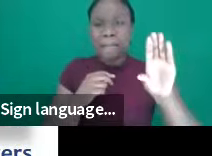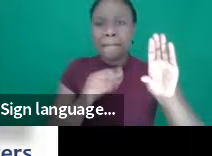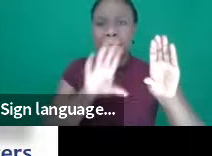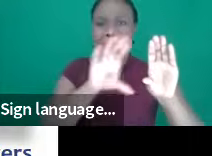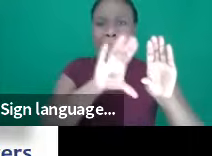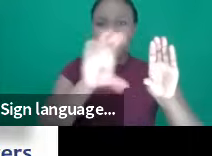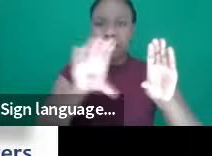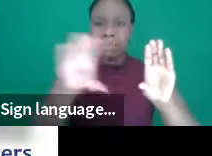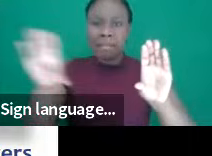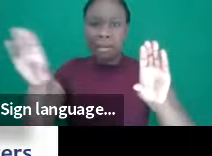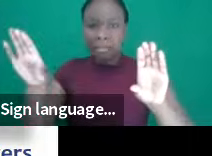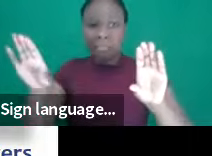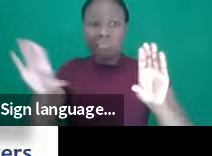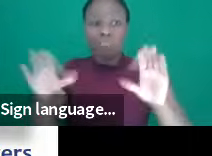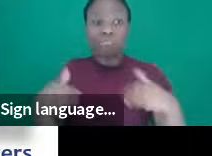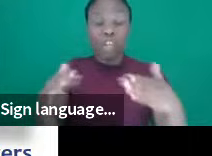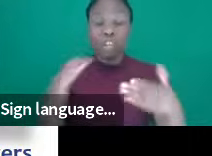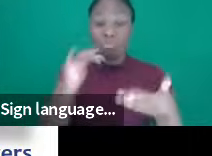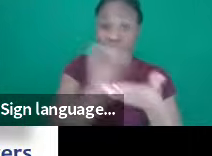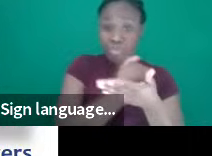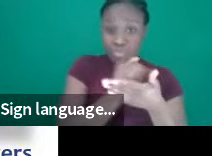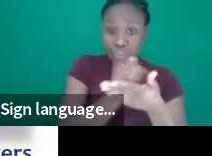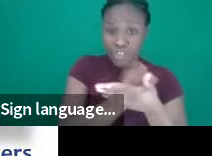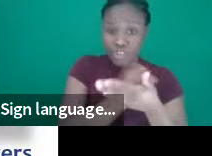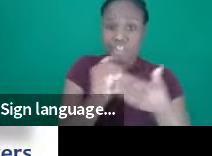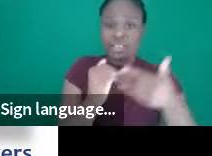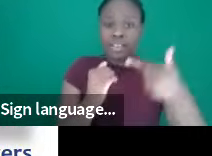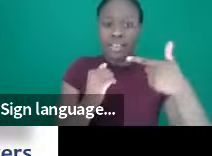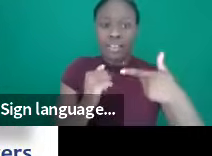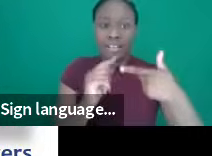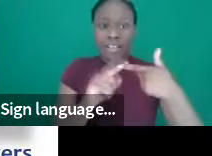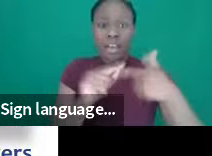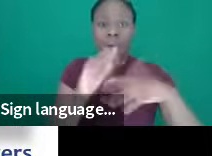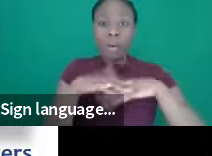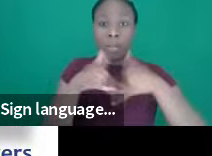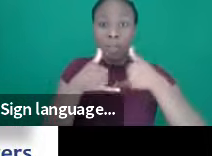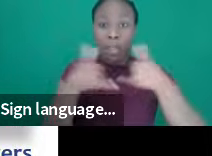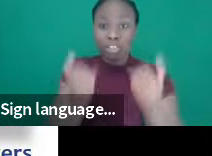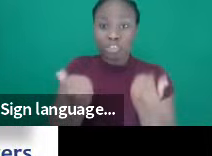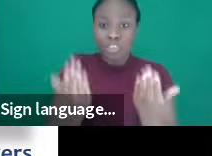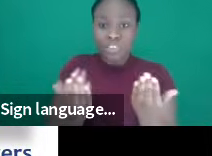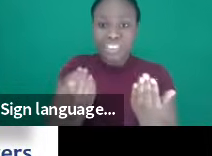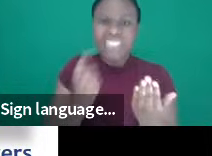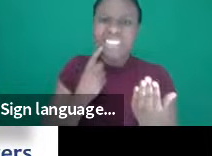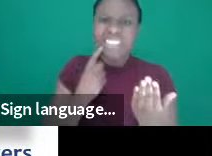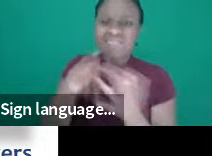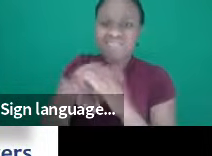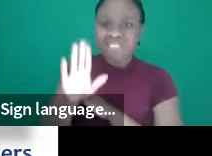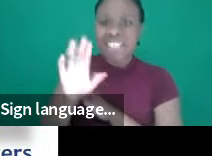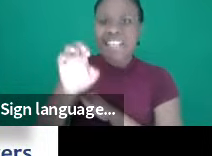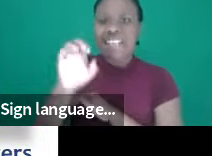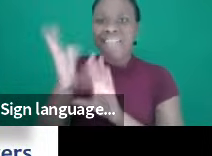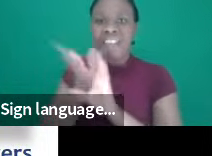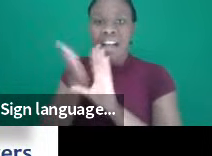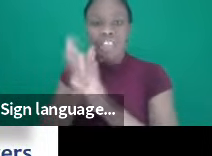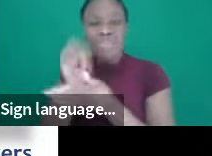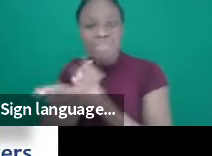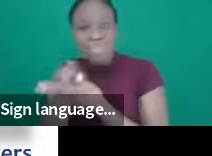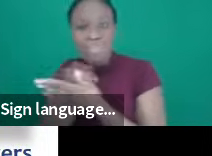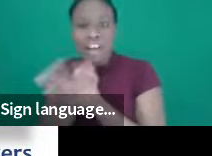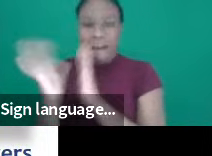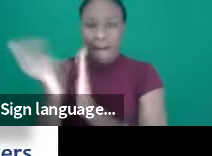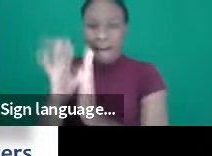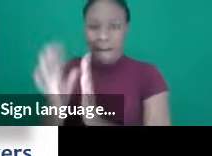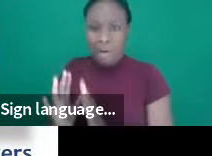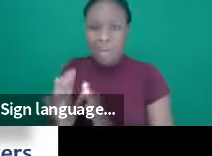with registration. We've enhanced our online services to make it easy for you to register. And if you need confirmation